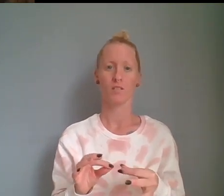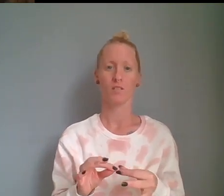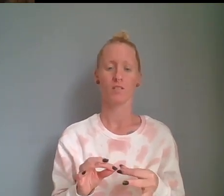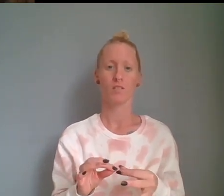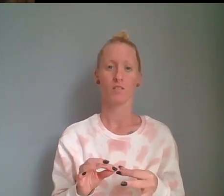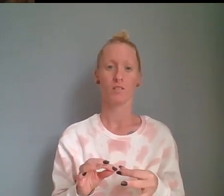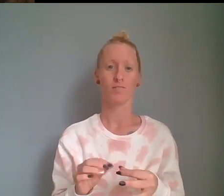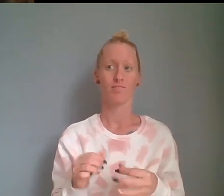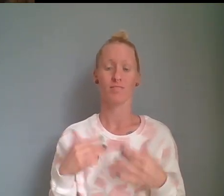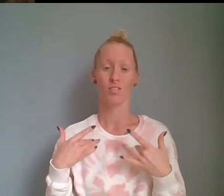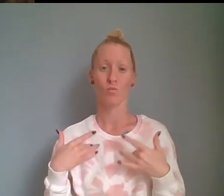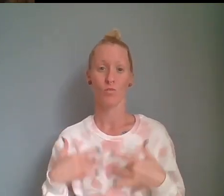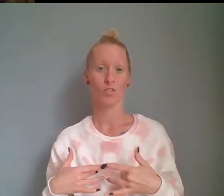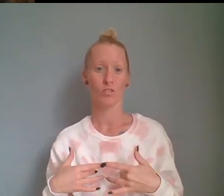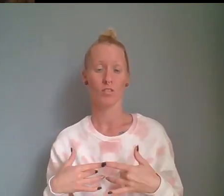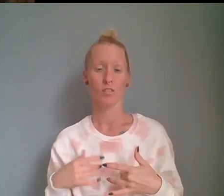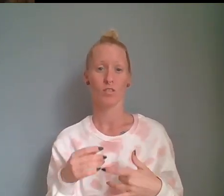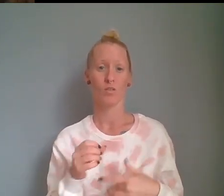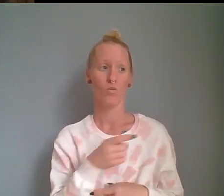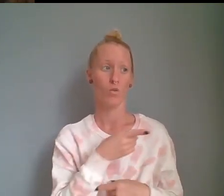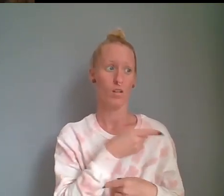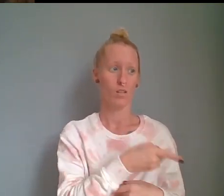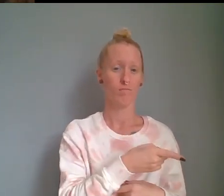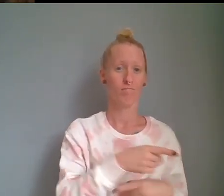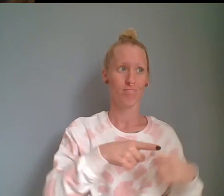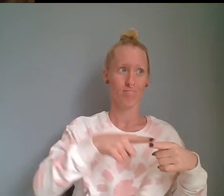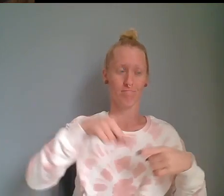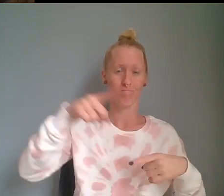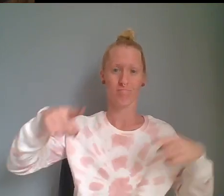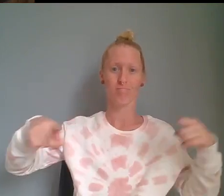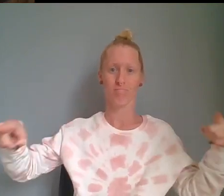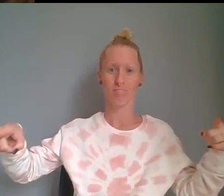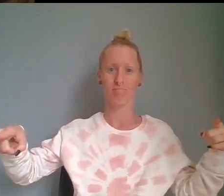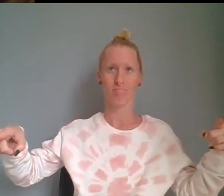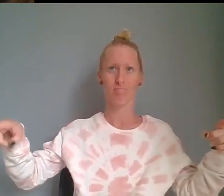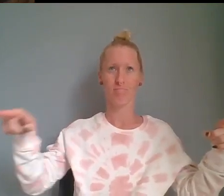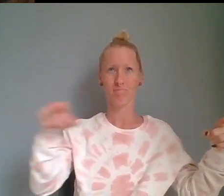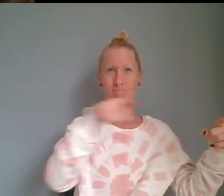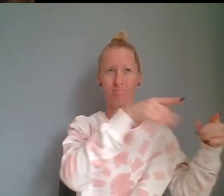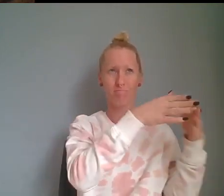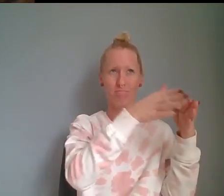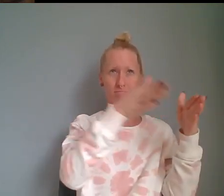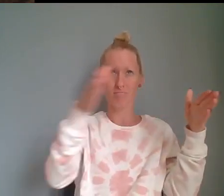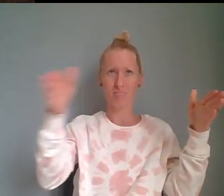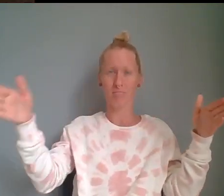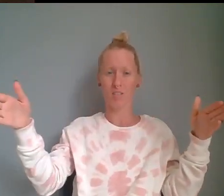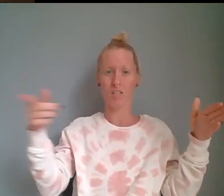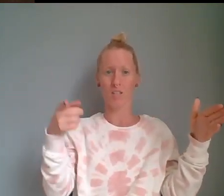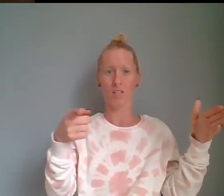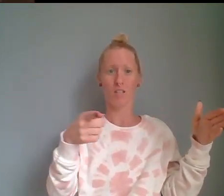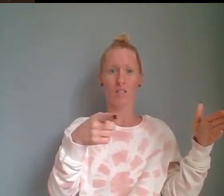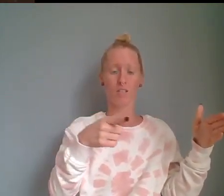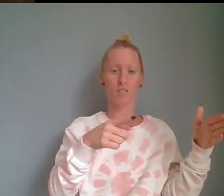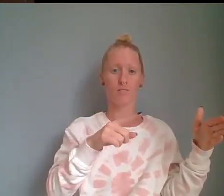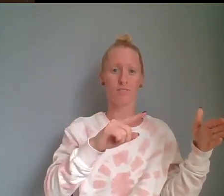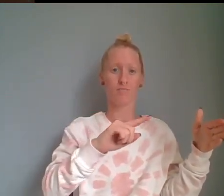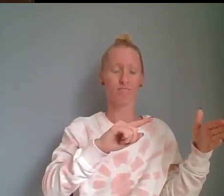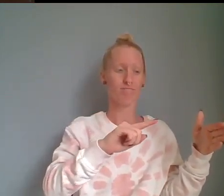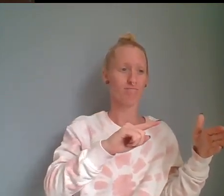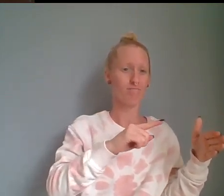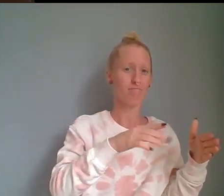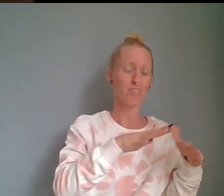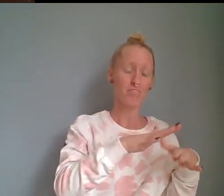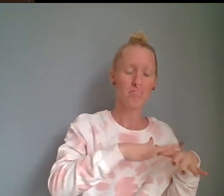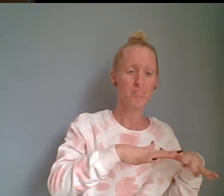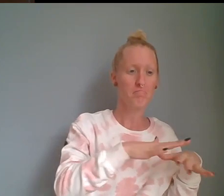mania runs along a continuum. So it can be relatively mild, all